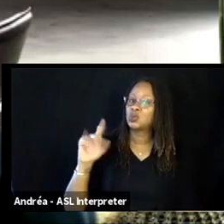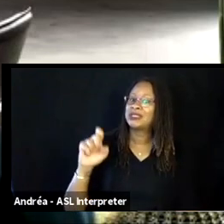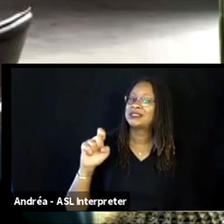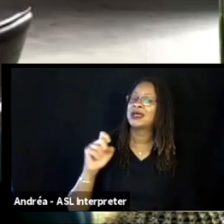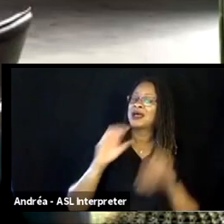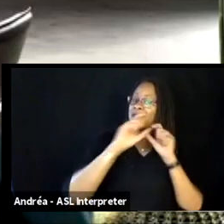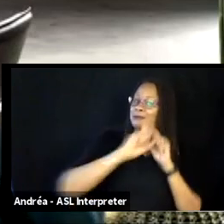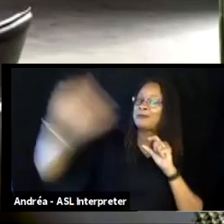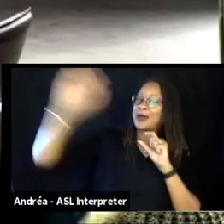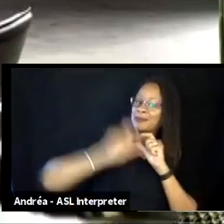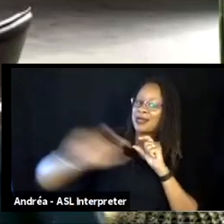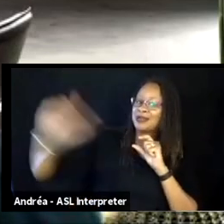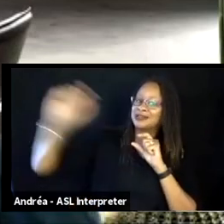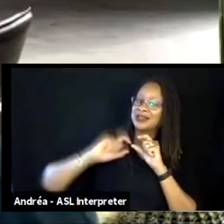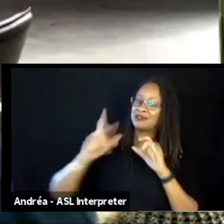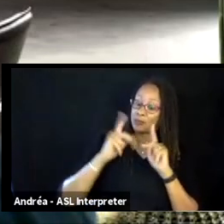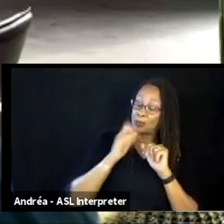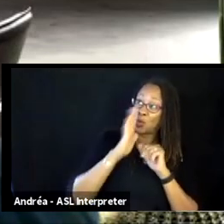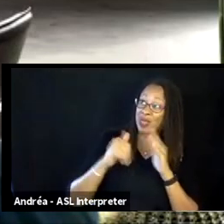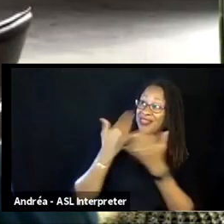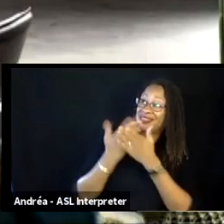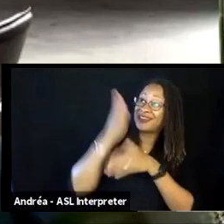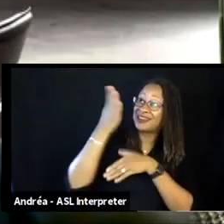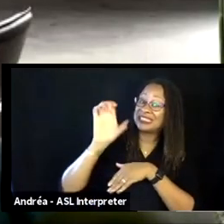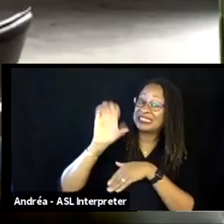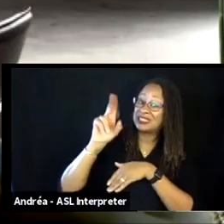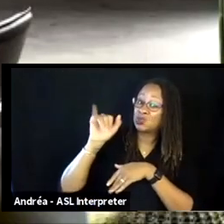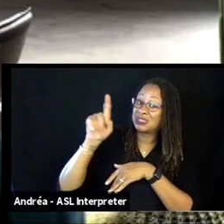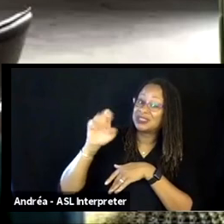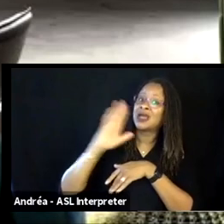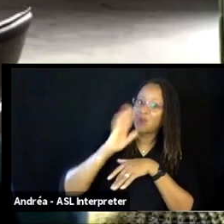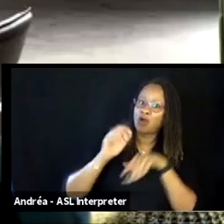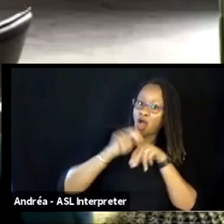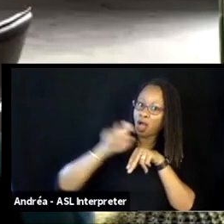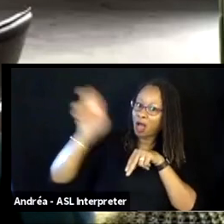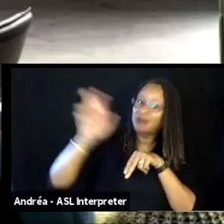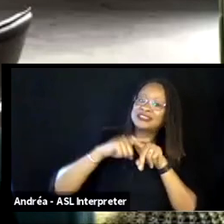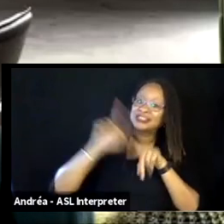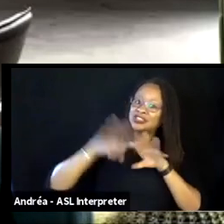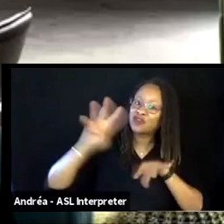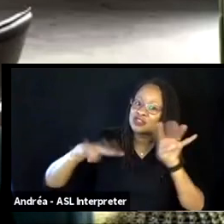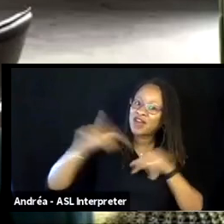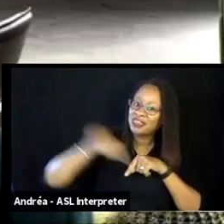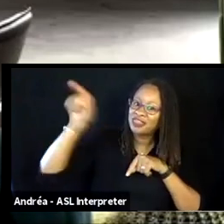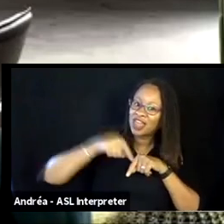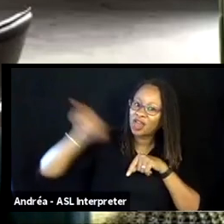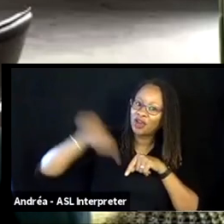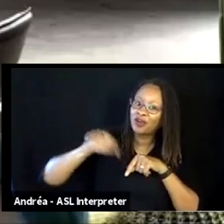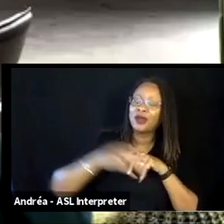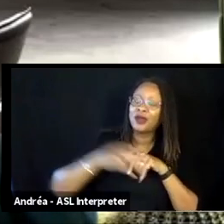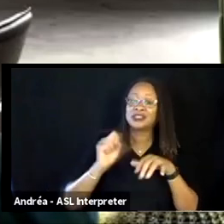short period of time that are going to get us impact. So I'll stop there to say, you know, I wanted to give you real industry